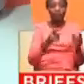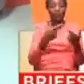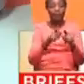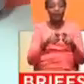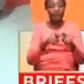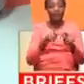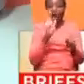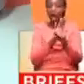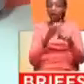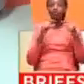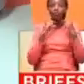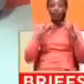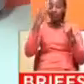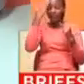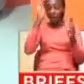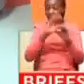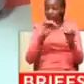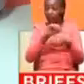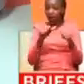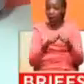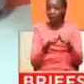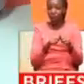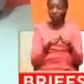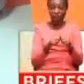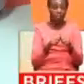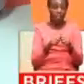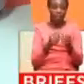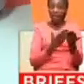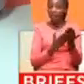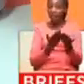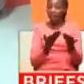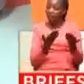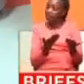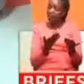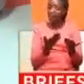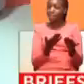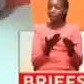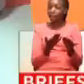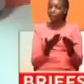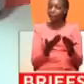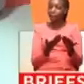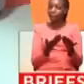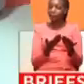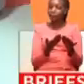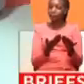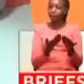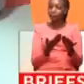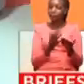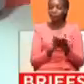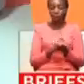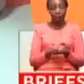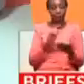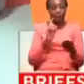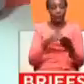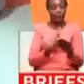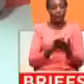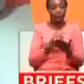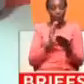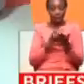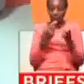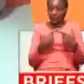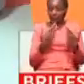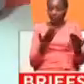know about this deliverance bit of it. So you find that some of these people are being